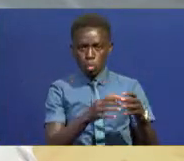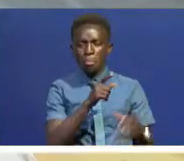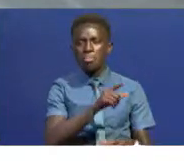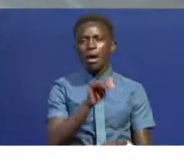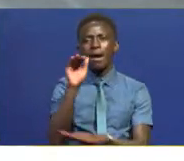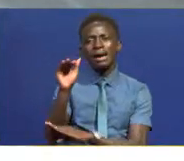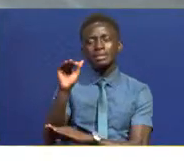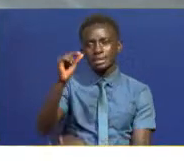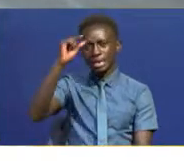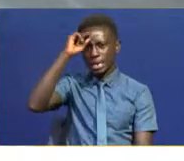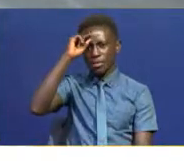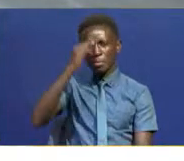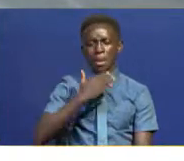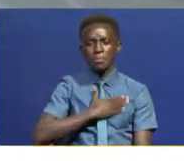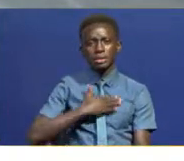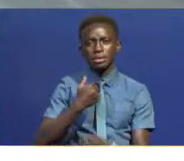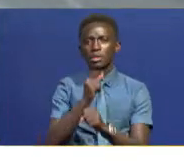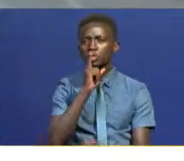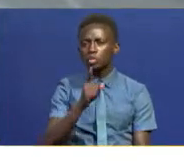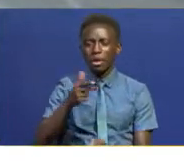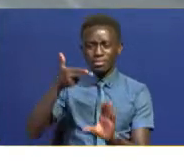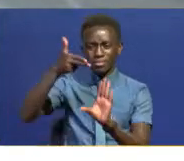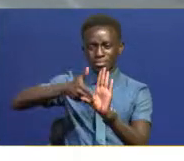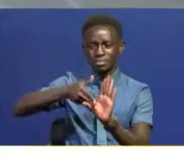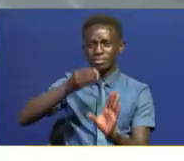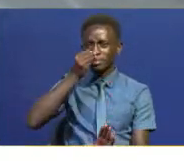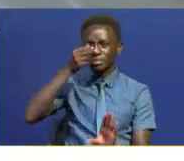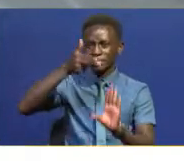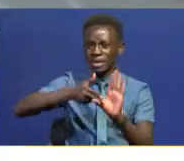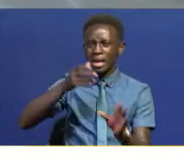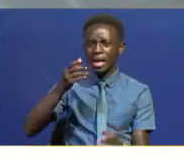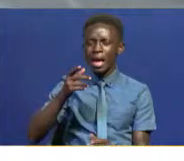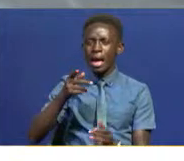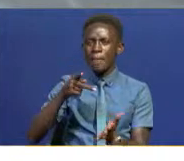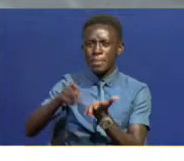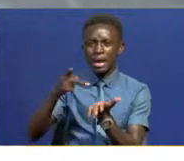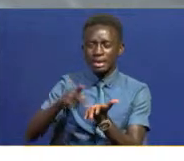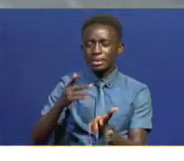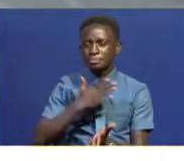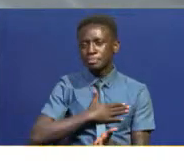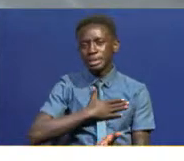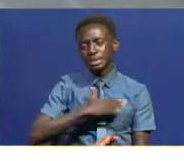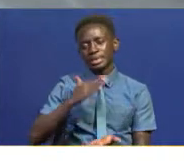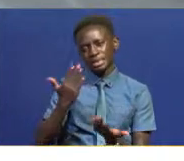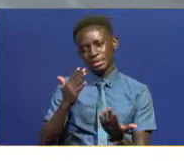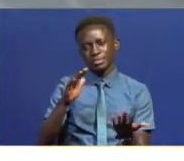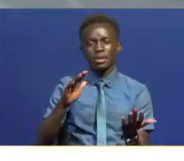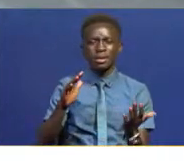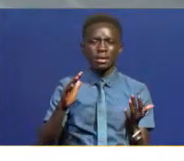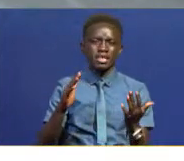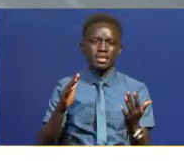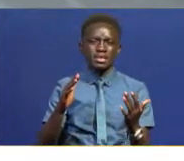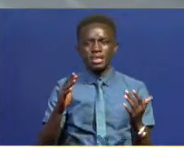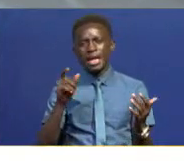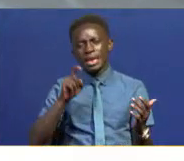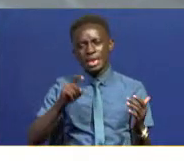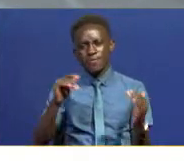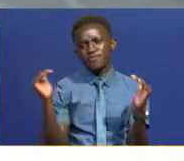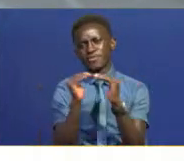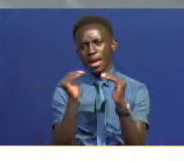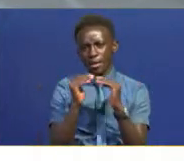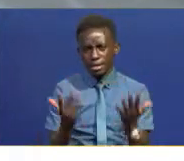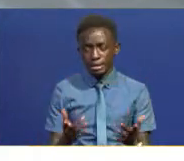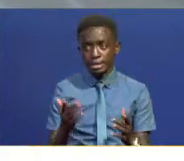on the government to ensure the price of fuel stabilizes. While welcoming the current decrease of fuel prices in the last 2 months,